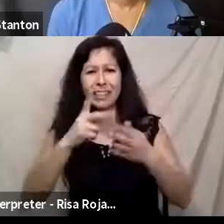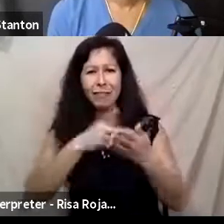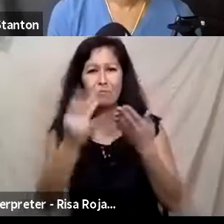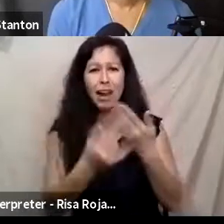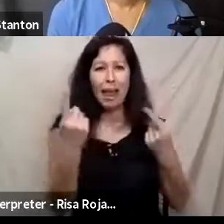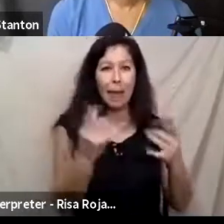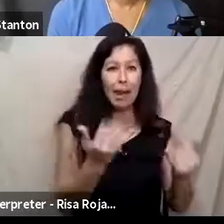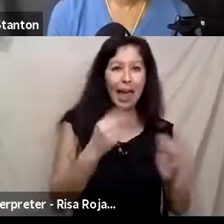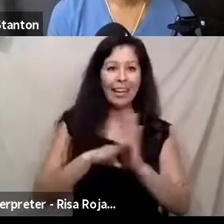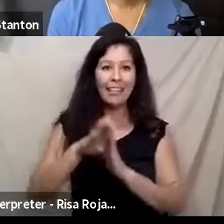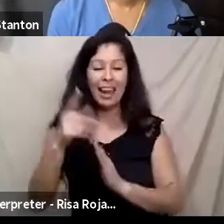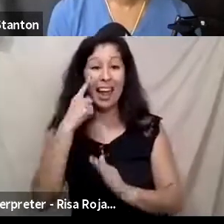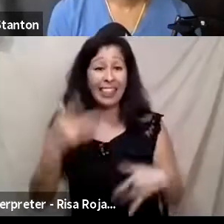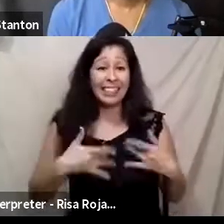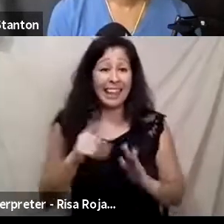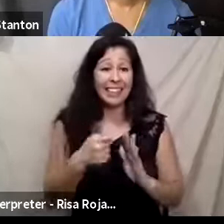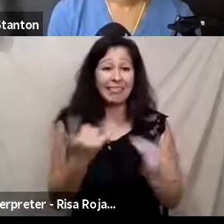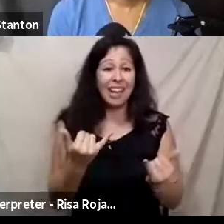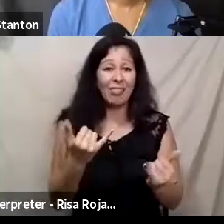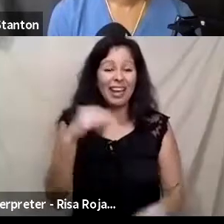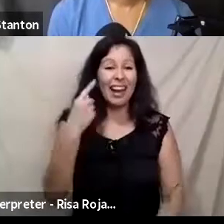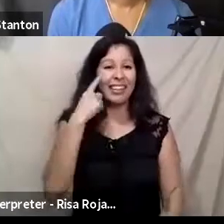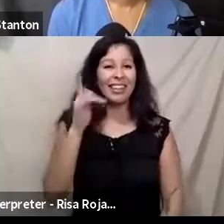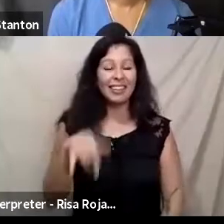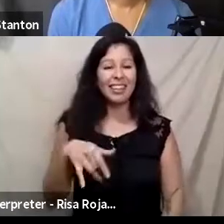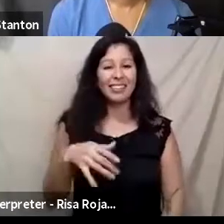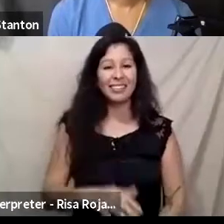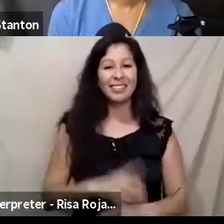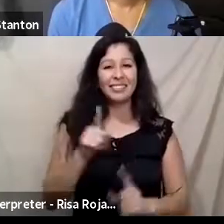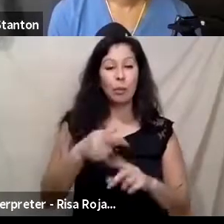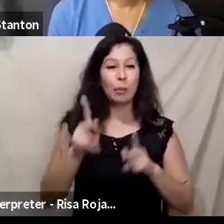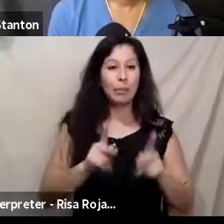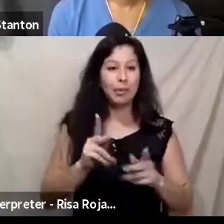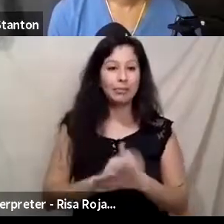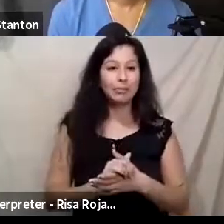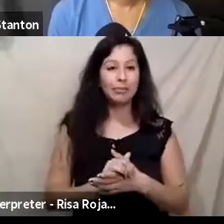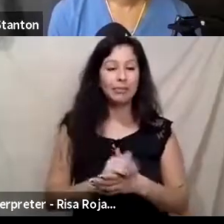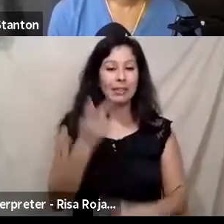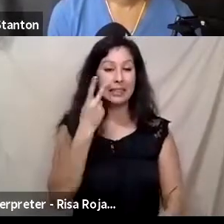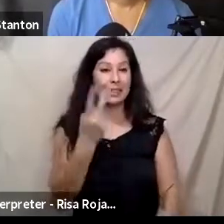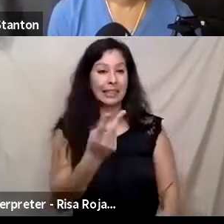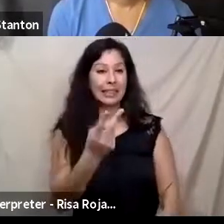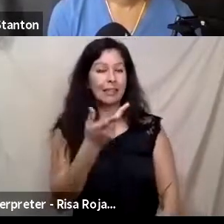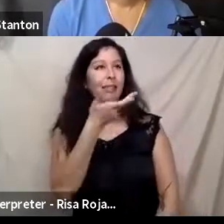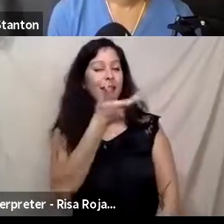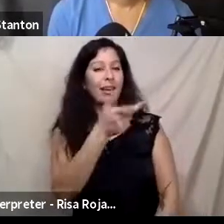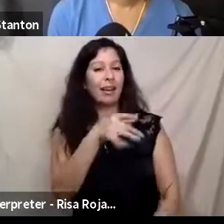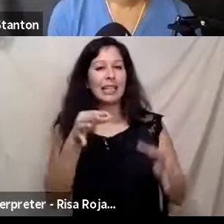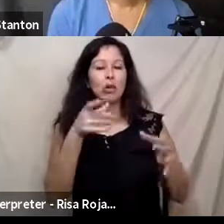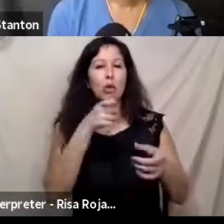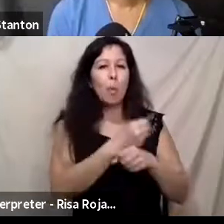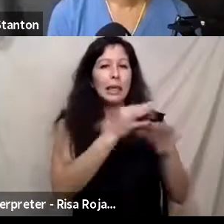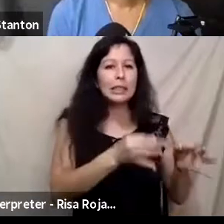developed. I think it's a very exciting time, and I think that when people see this, like the decision